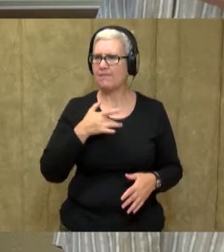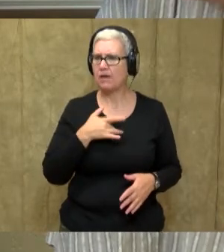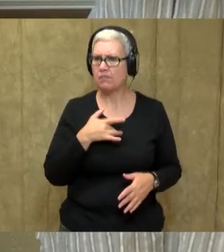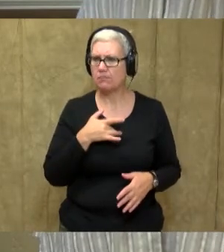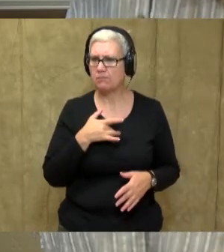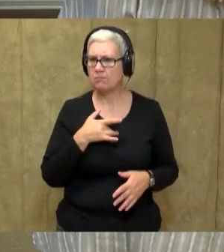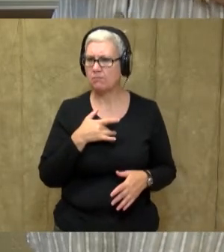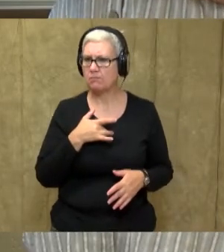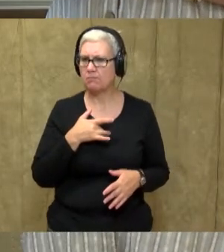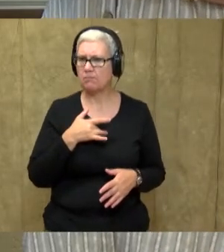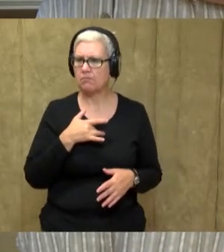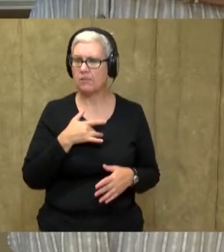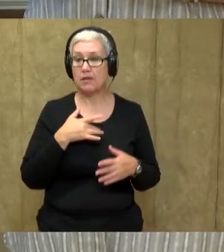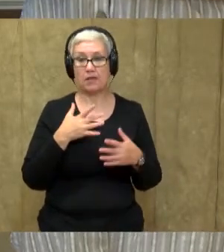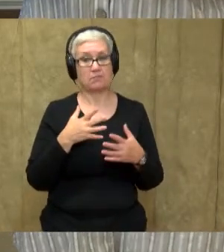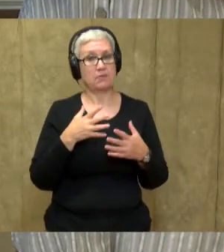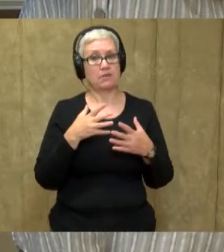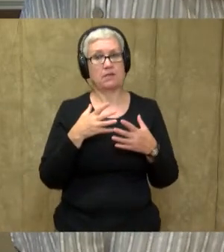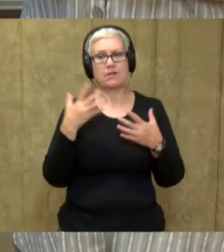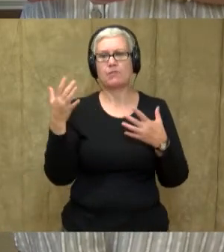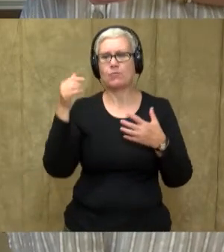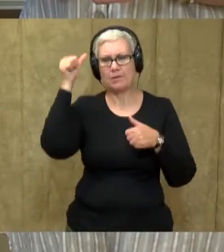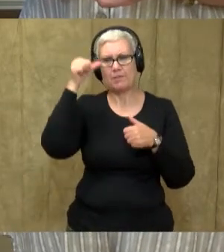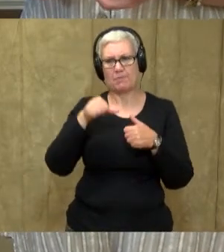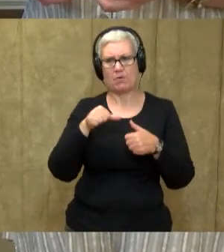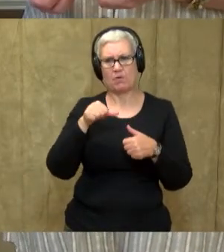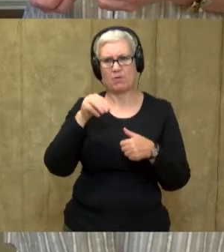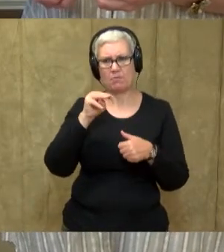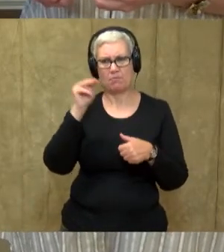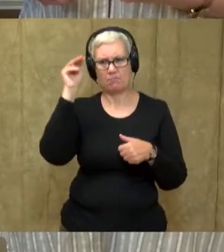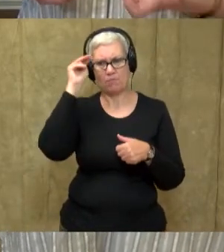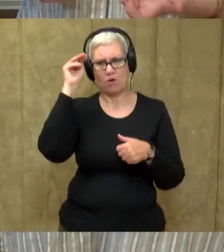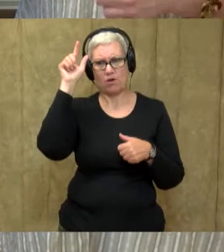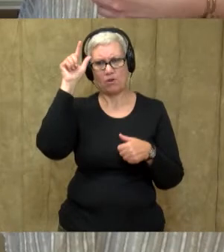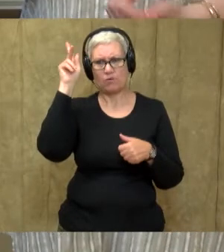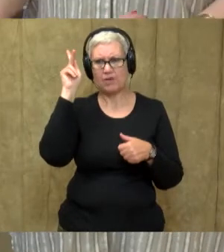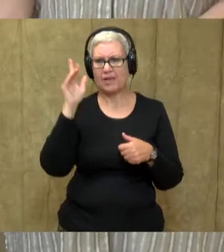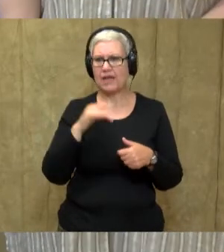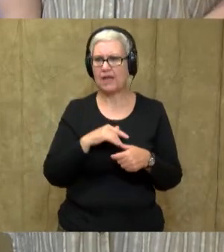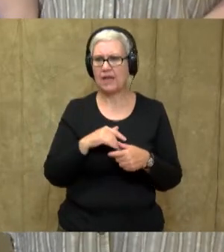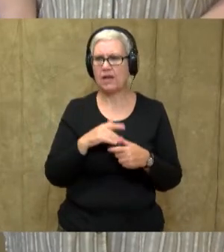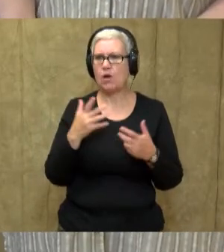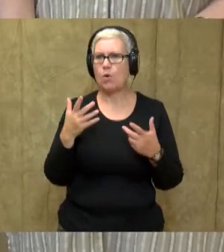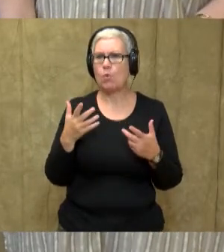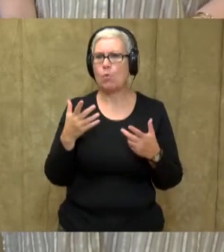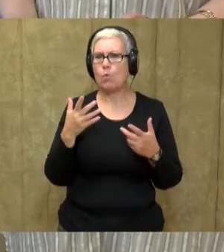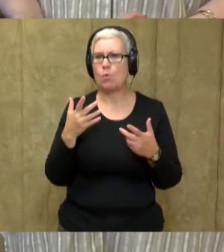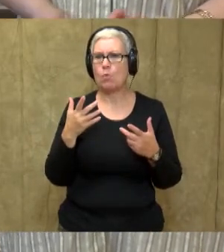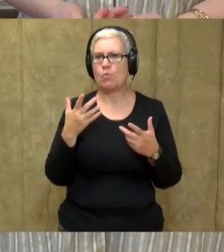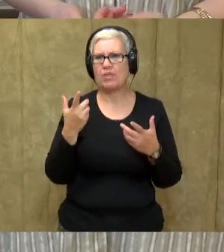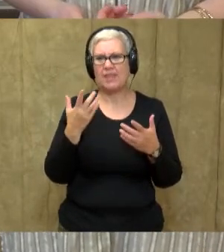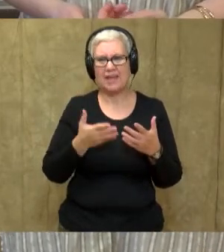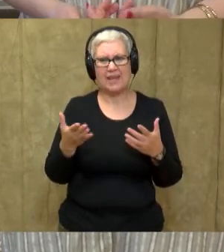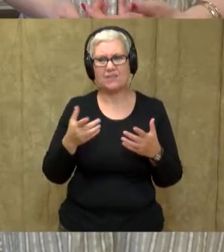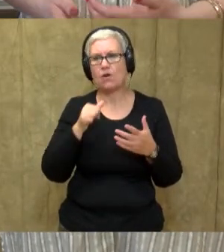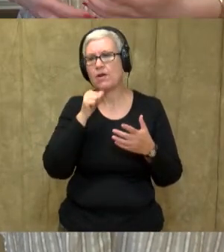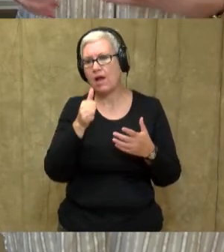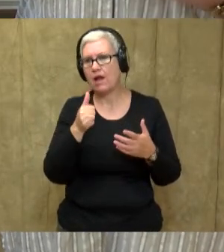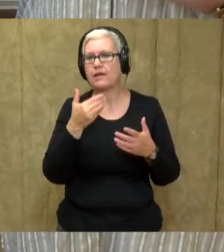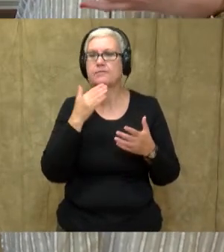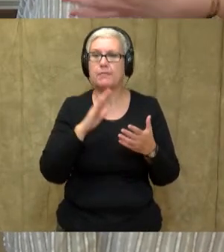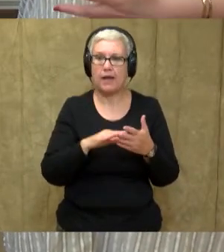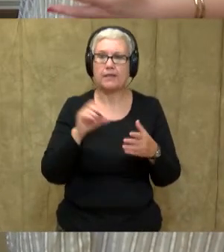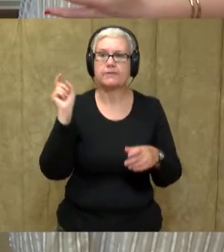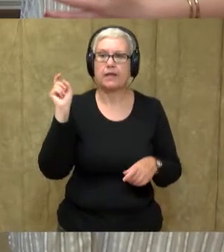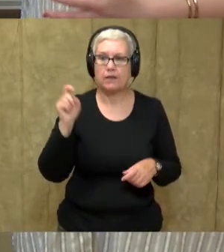He's making this very bold statement that, yeah, things aren't as bad as they could be, but